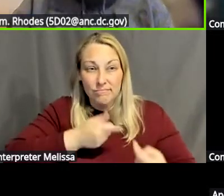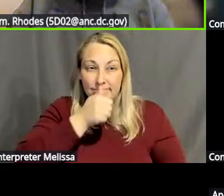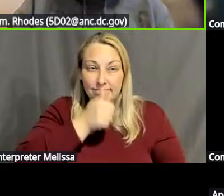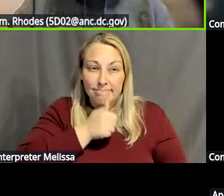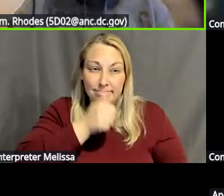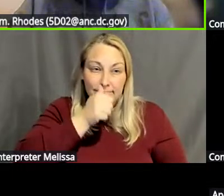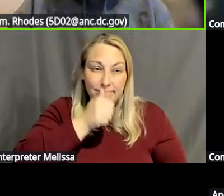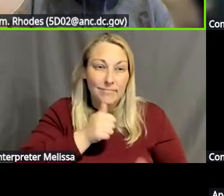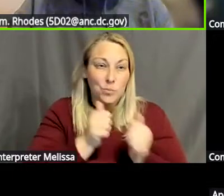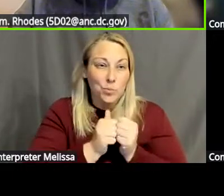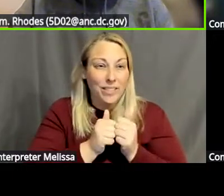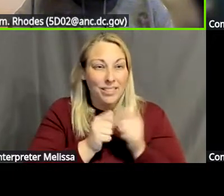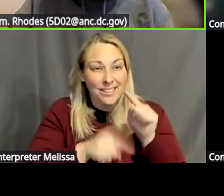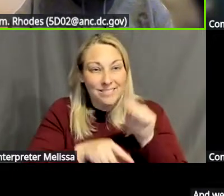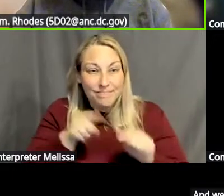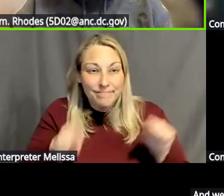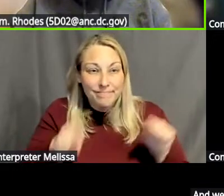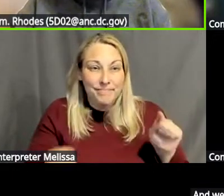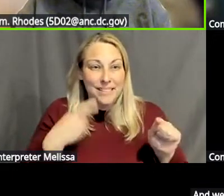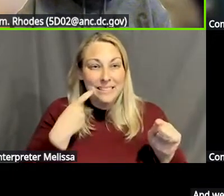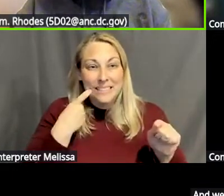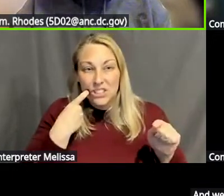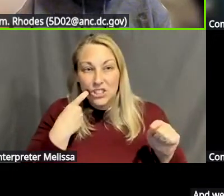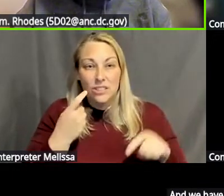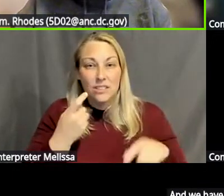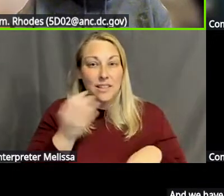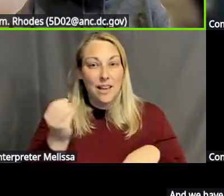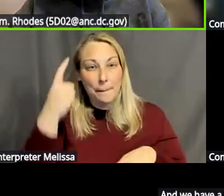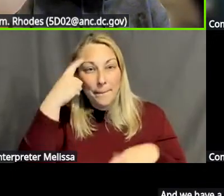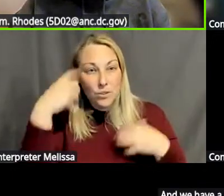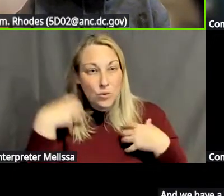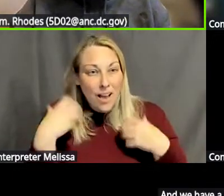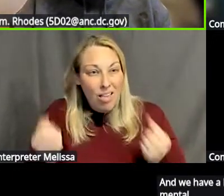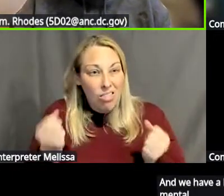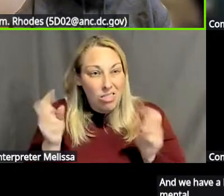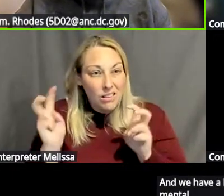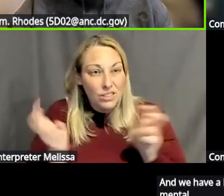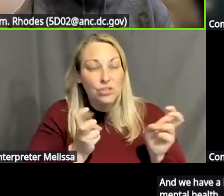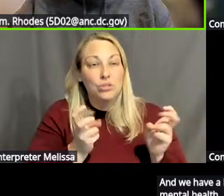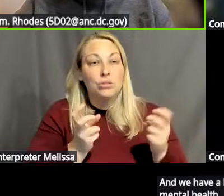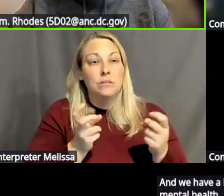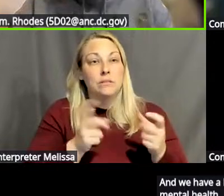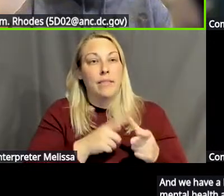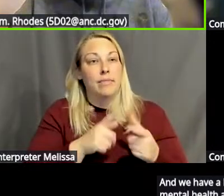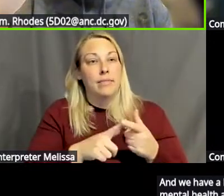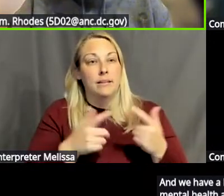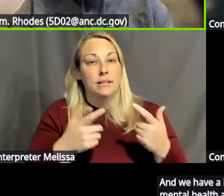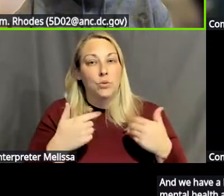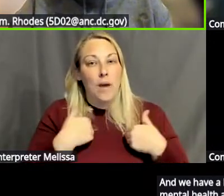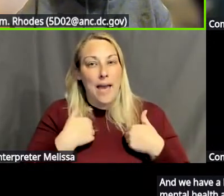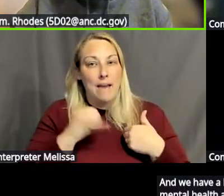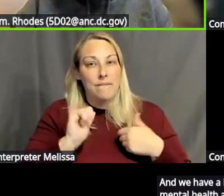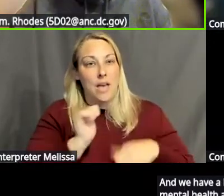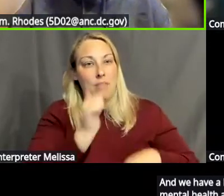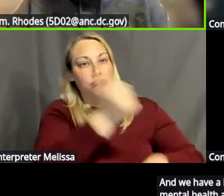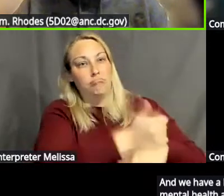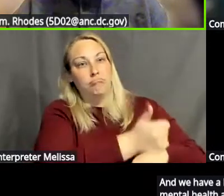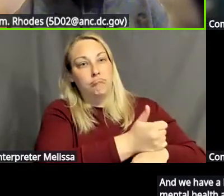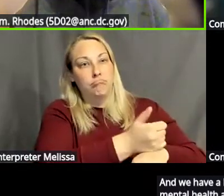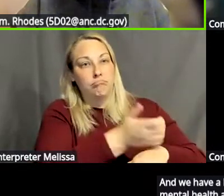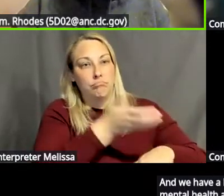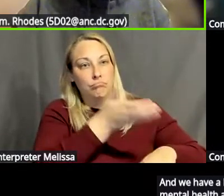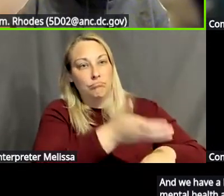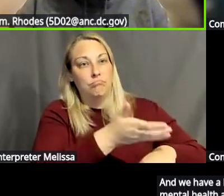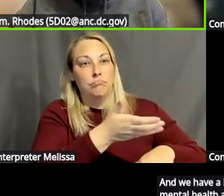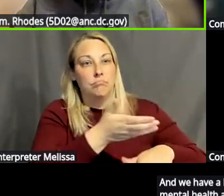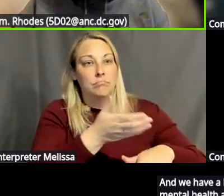different different addictions and mental health, and to have a dispensary with a